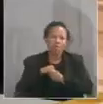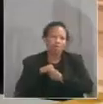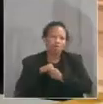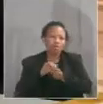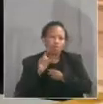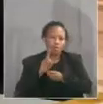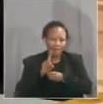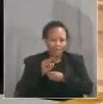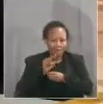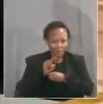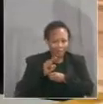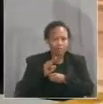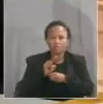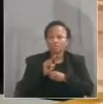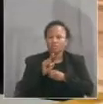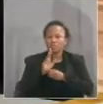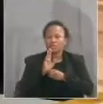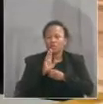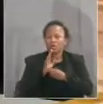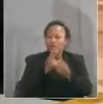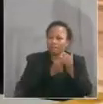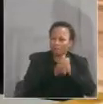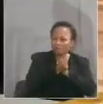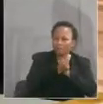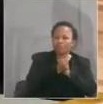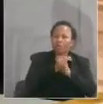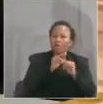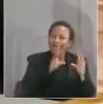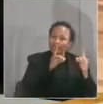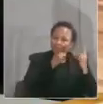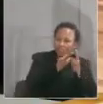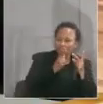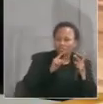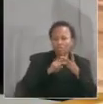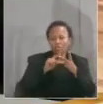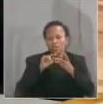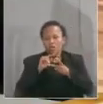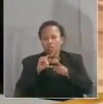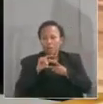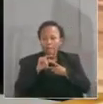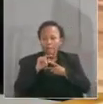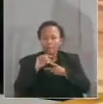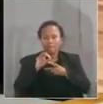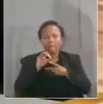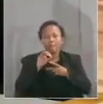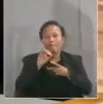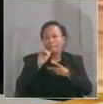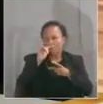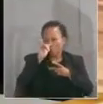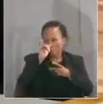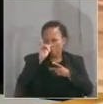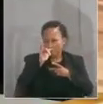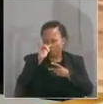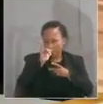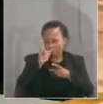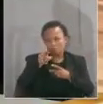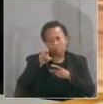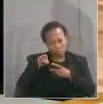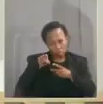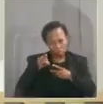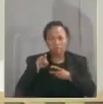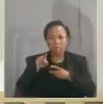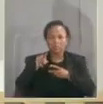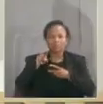the division as well as the South African Police Service by criminal cartels. Having